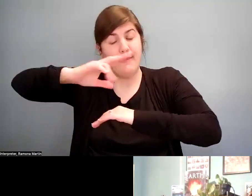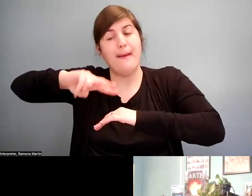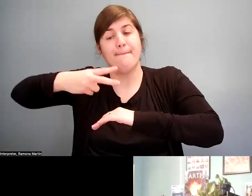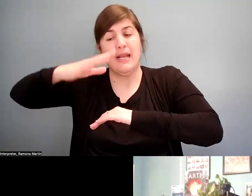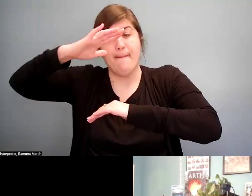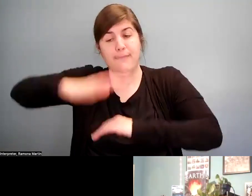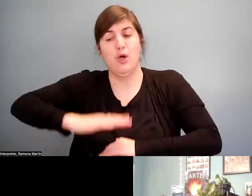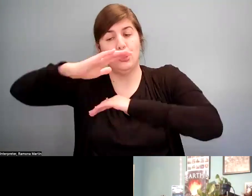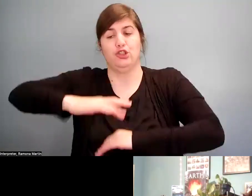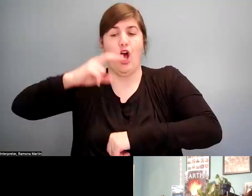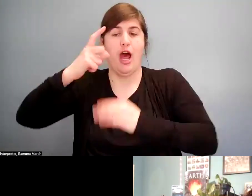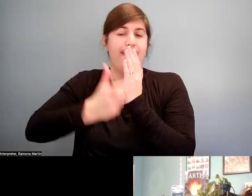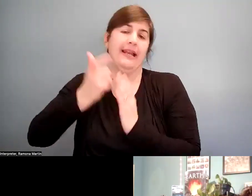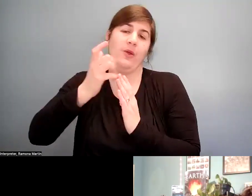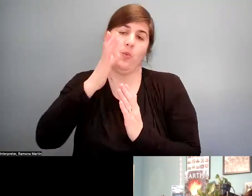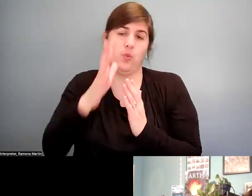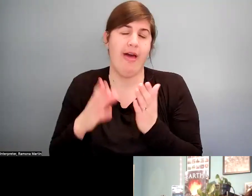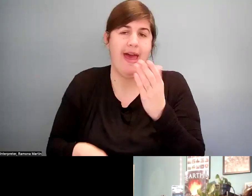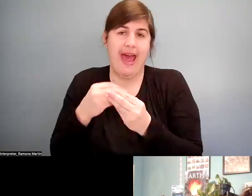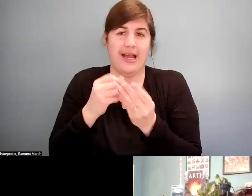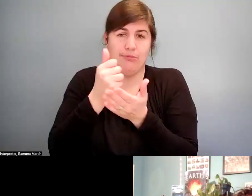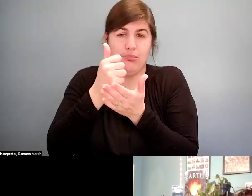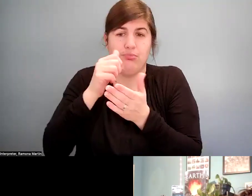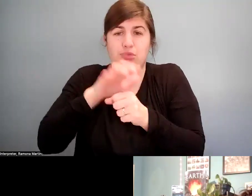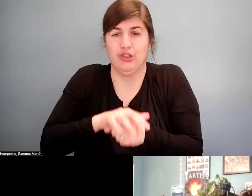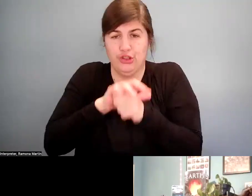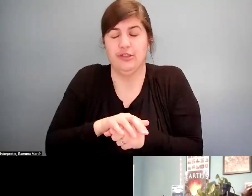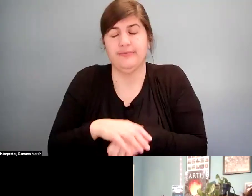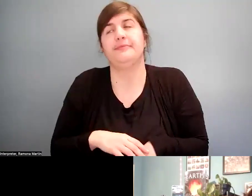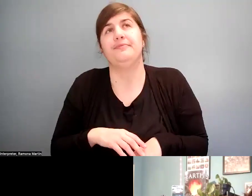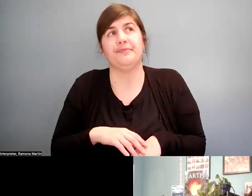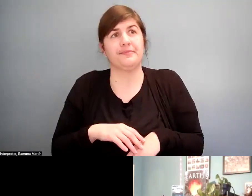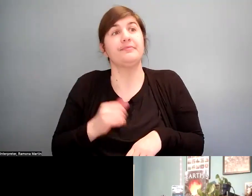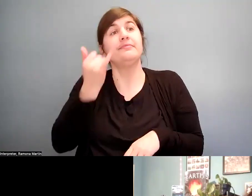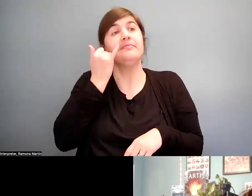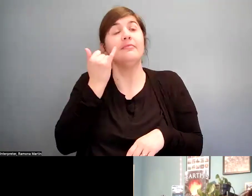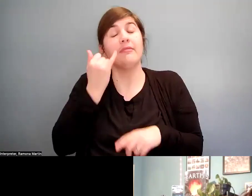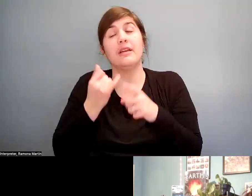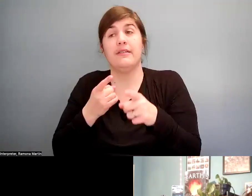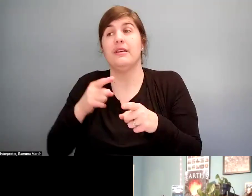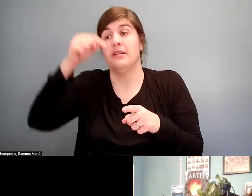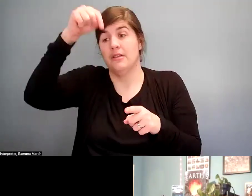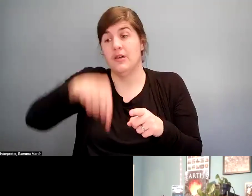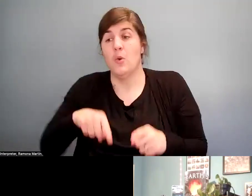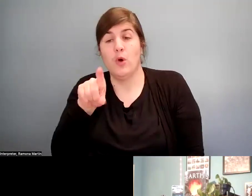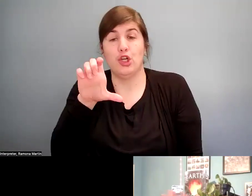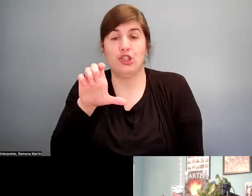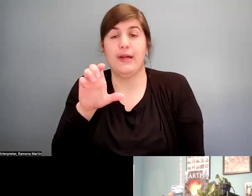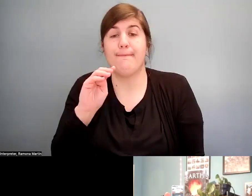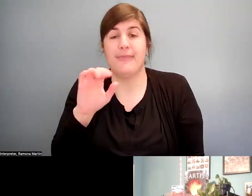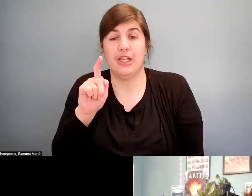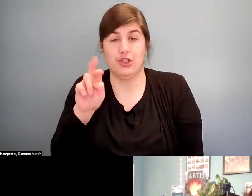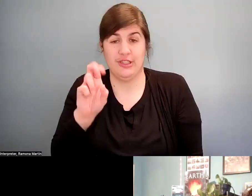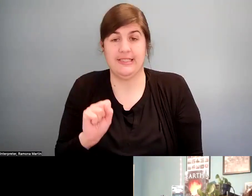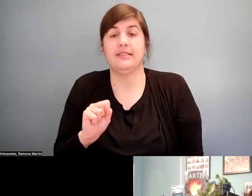to the surface. So in the water, for example, if you go 100 meters deep, the pressure is 10